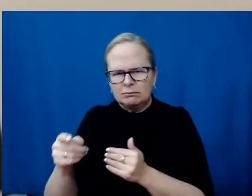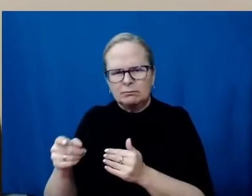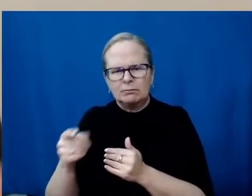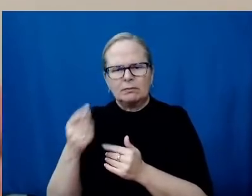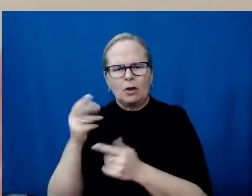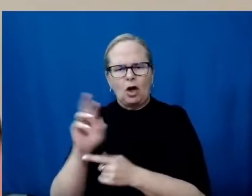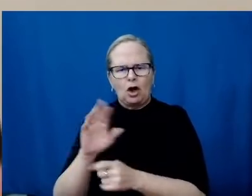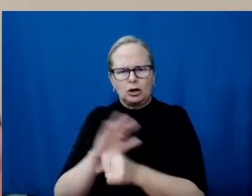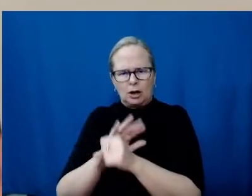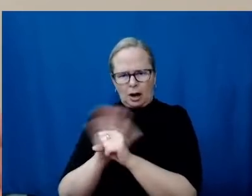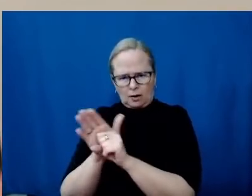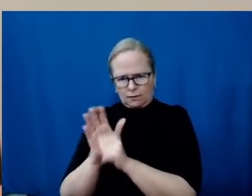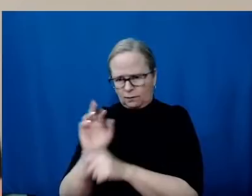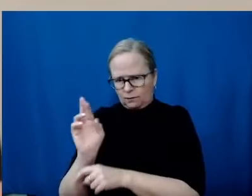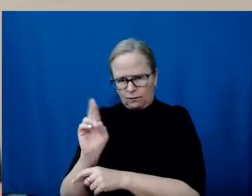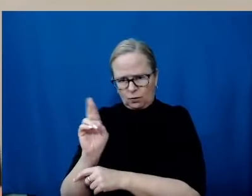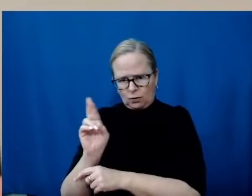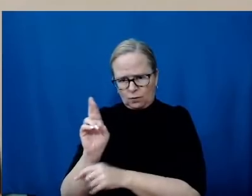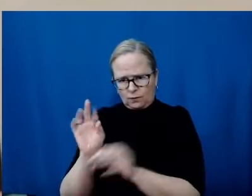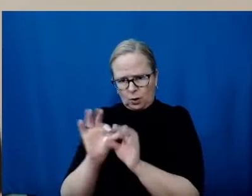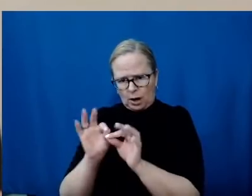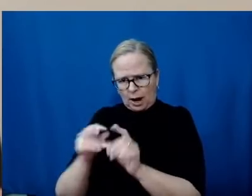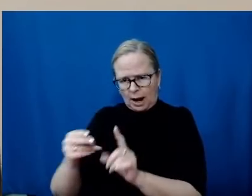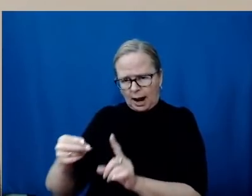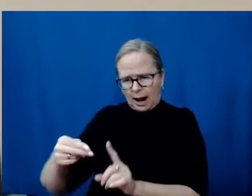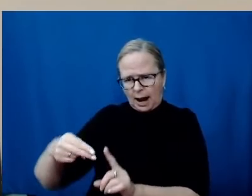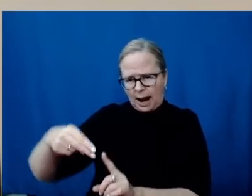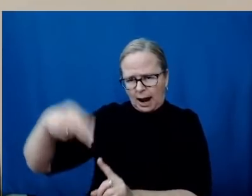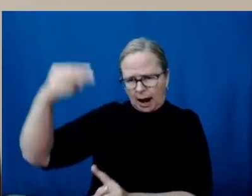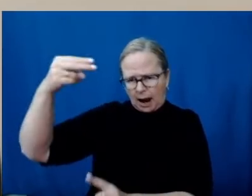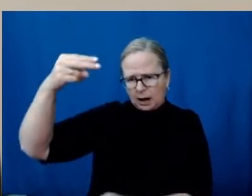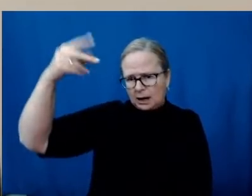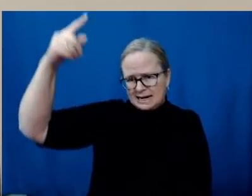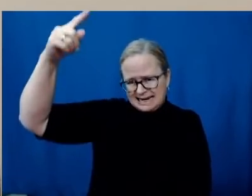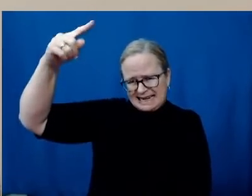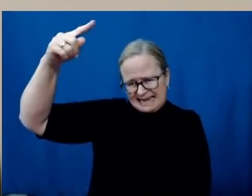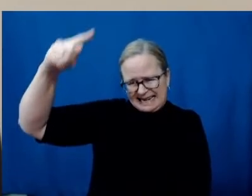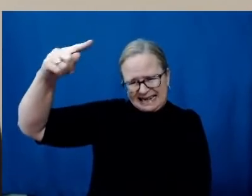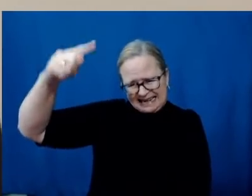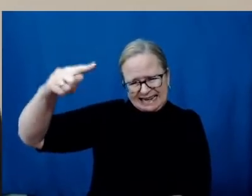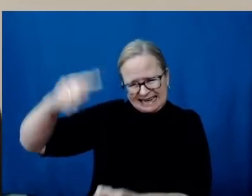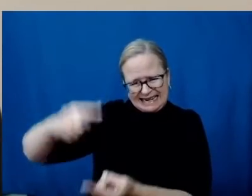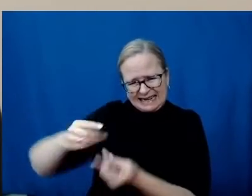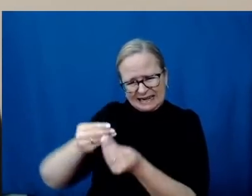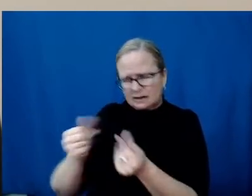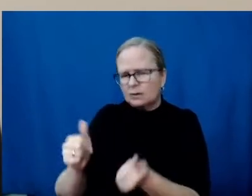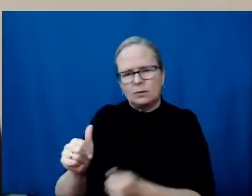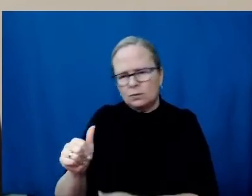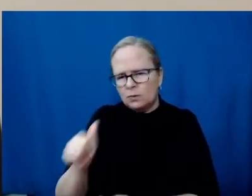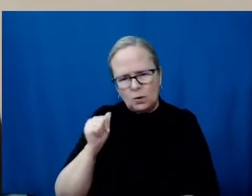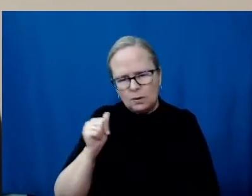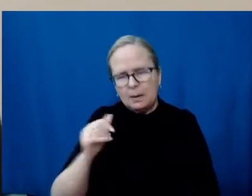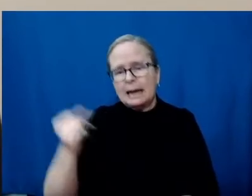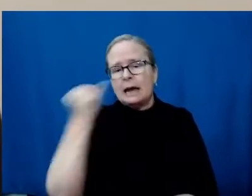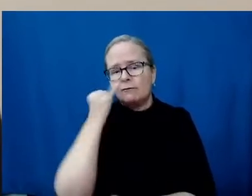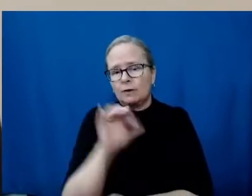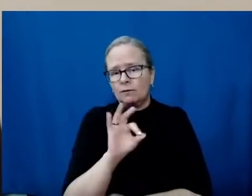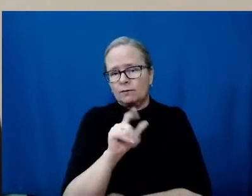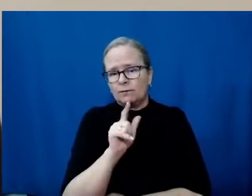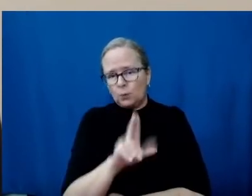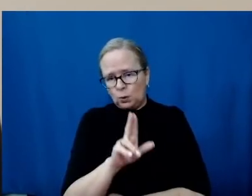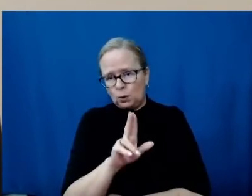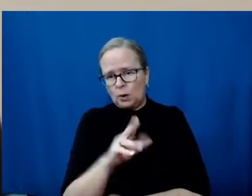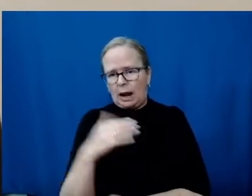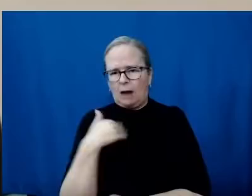with COVID's R value is so high that it won't just go down by itself. And if flu had higher R